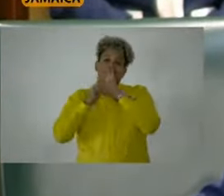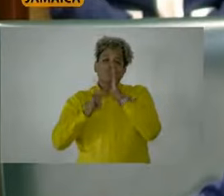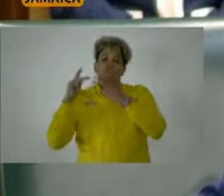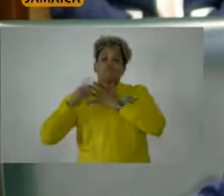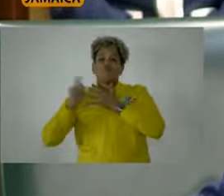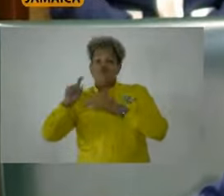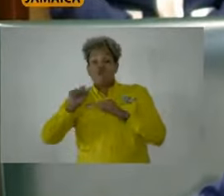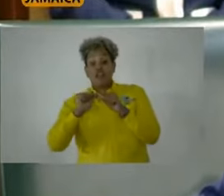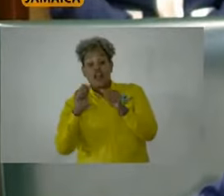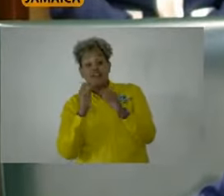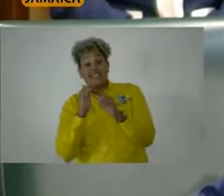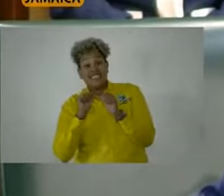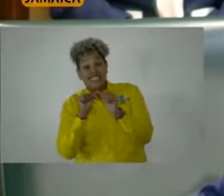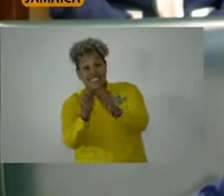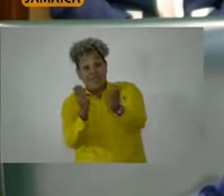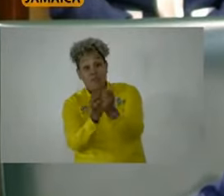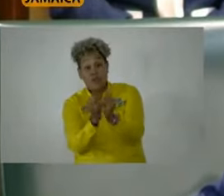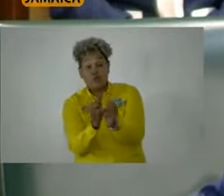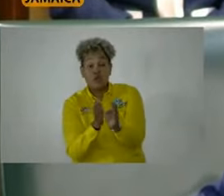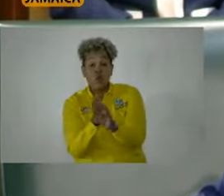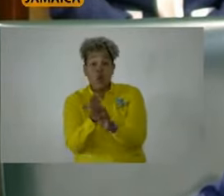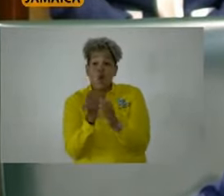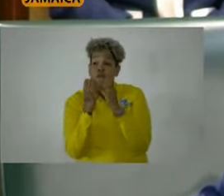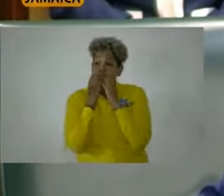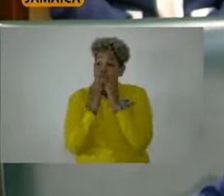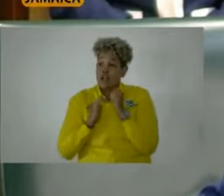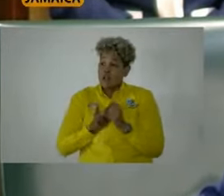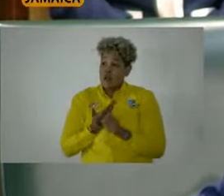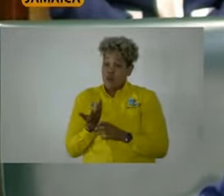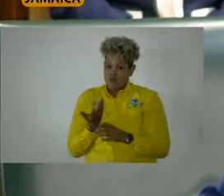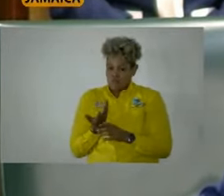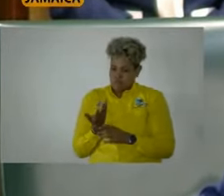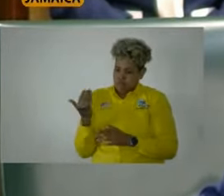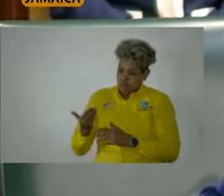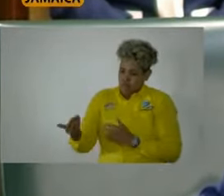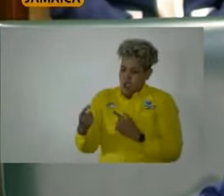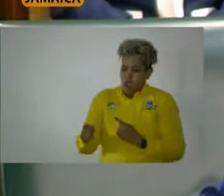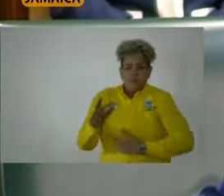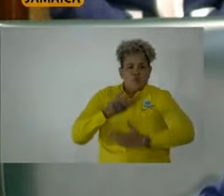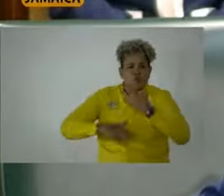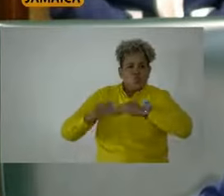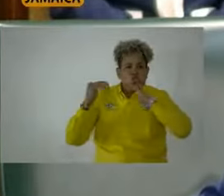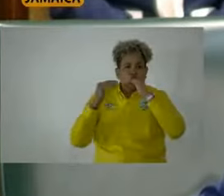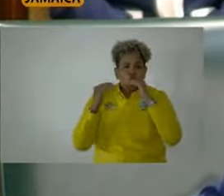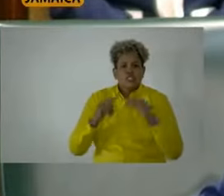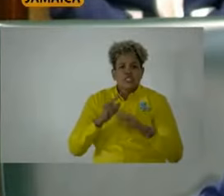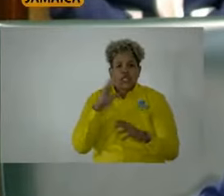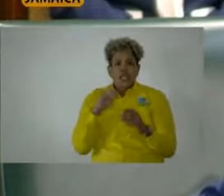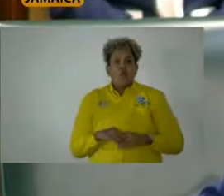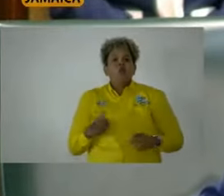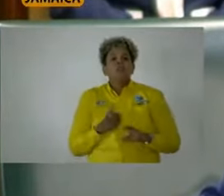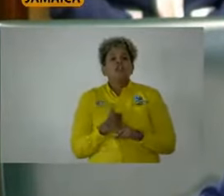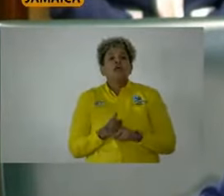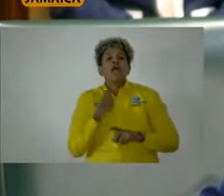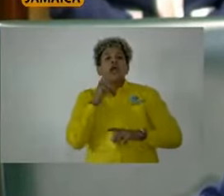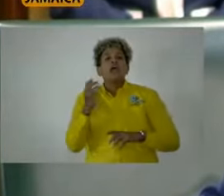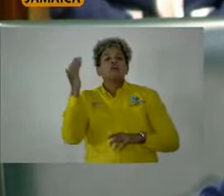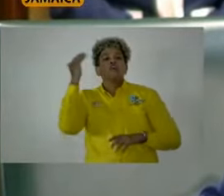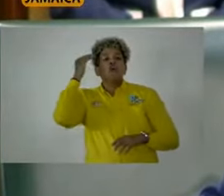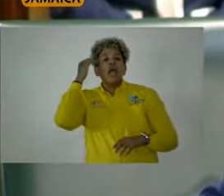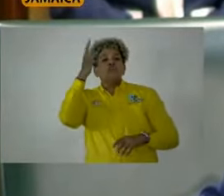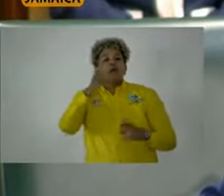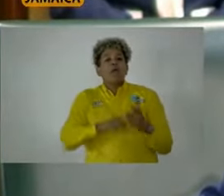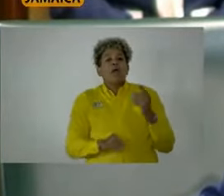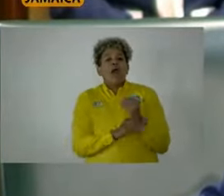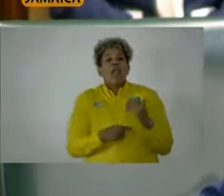be consistent with the core values of our party: social justice, inclusion, transparency, and,